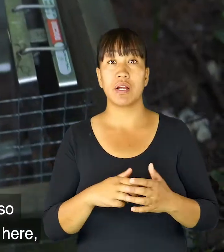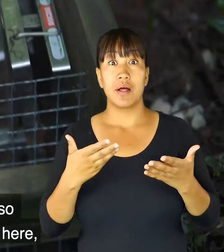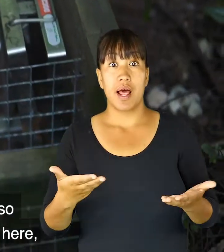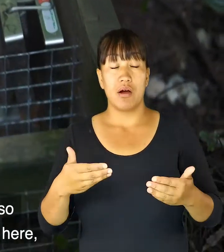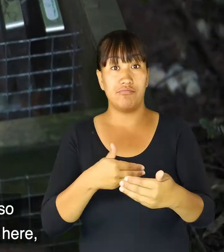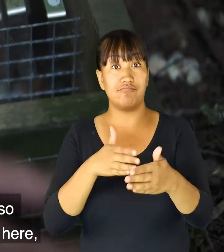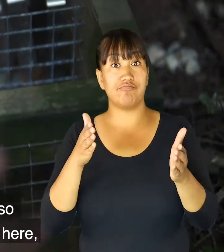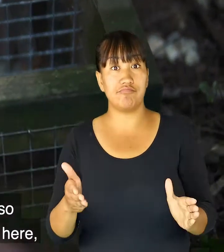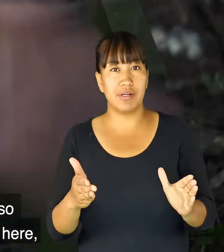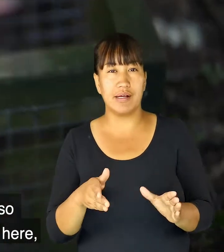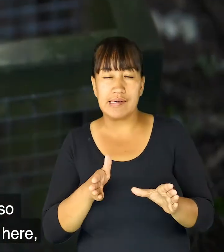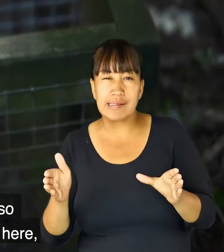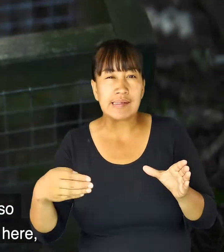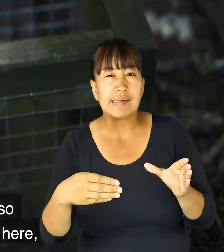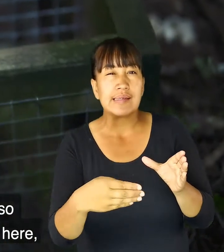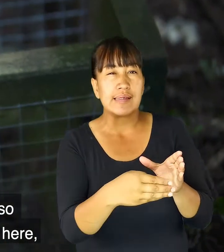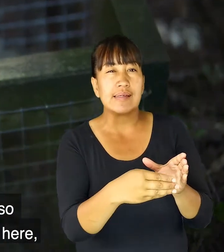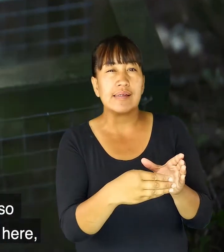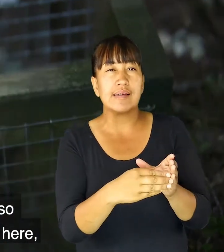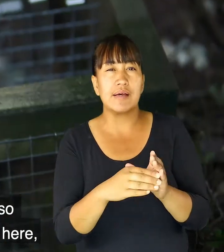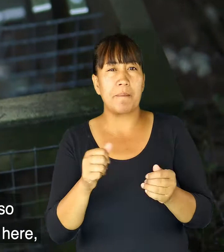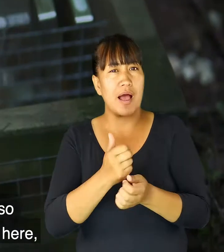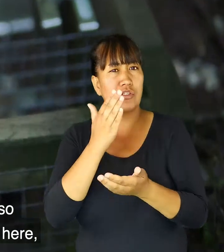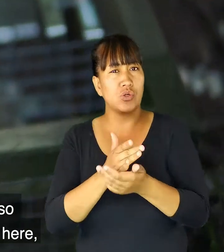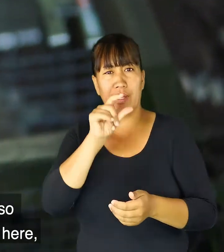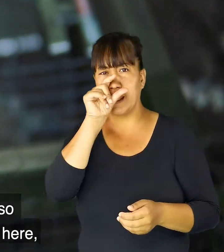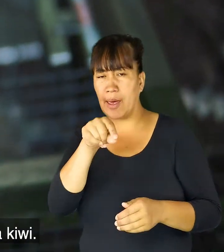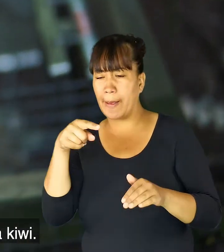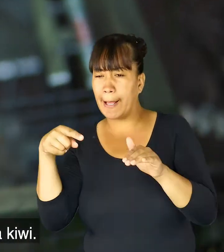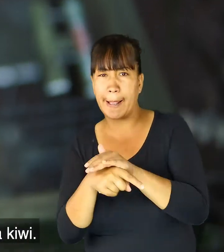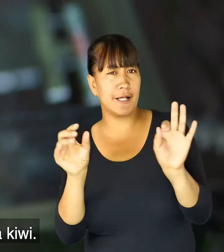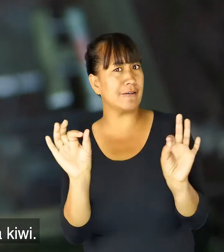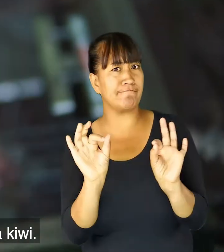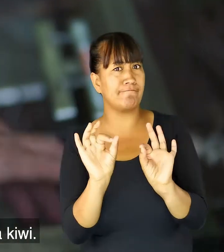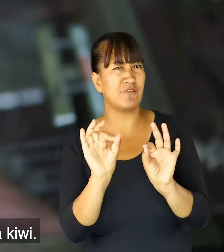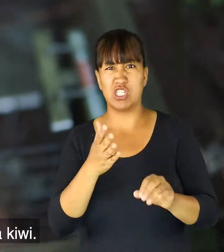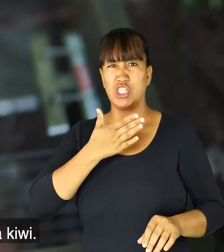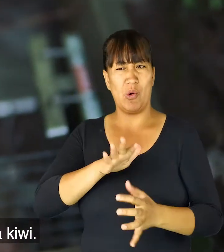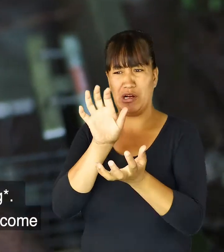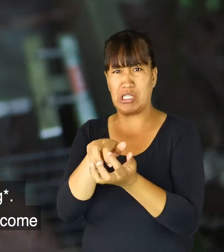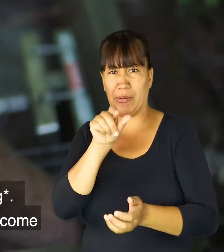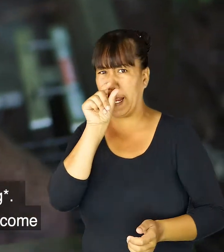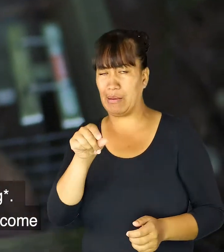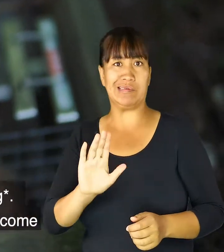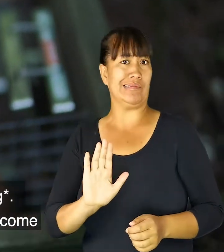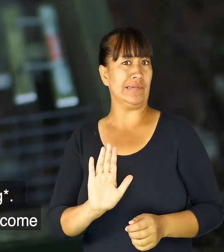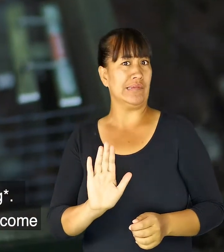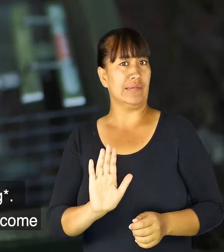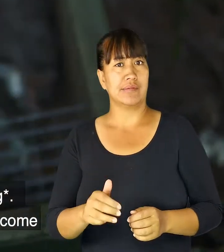We've got a zigzag there, so the kiwi don't put its bill in there, because we don't want to catch a kiwi. Stoat comes